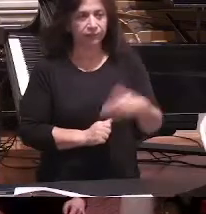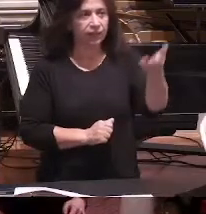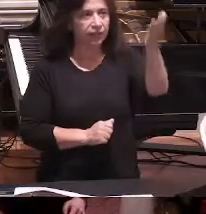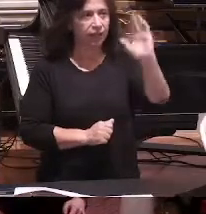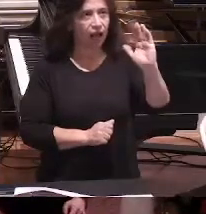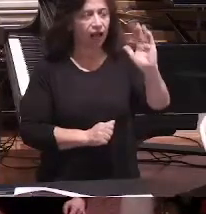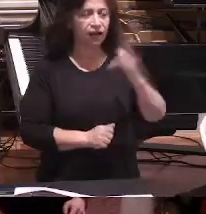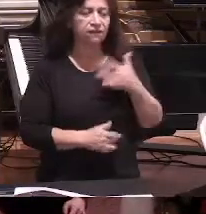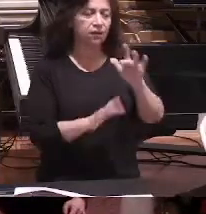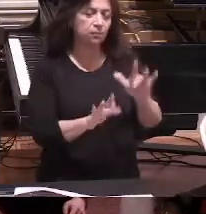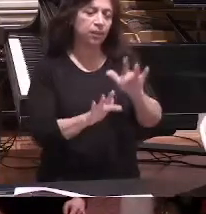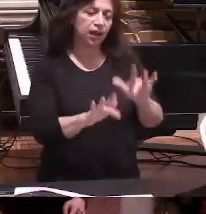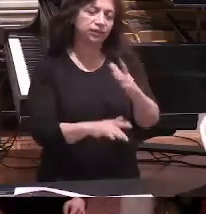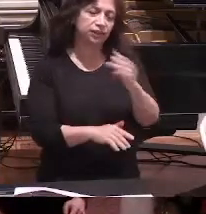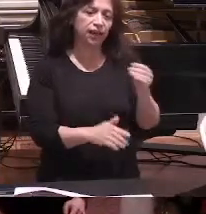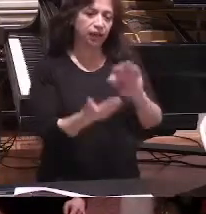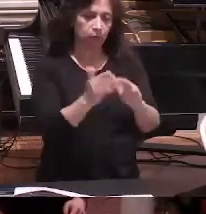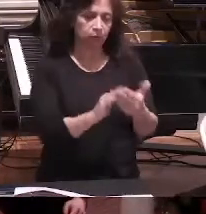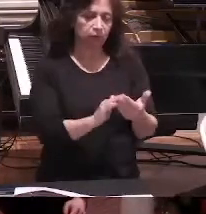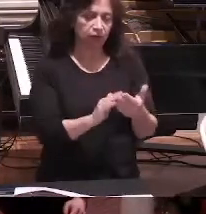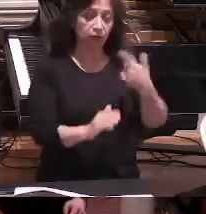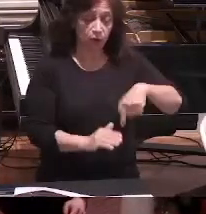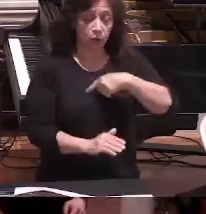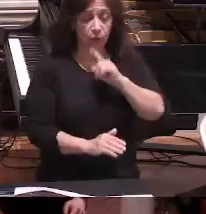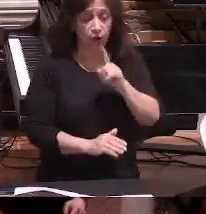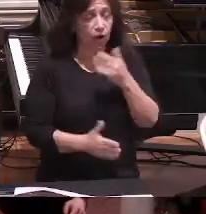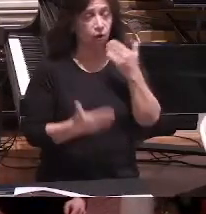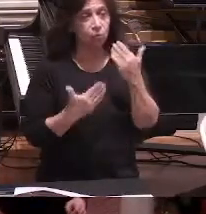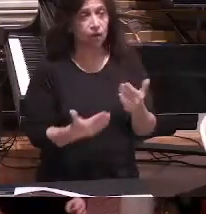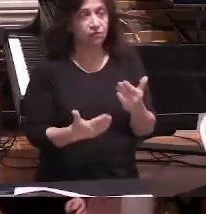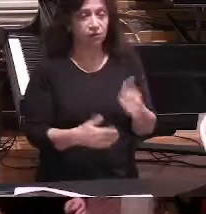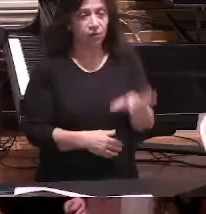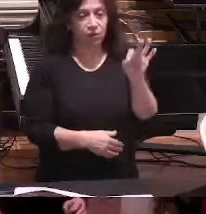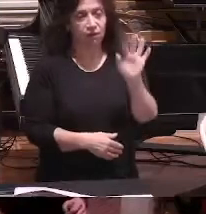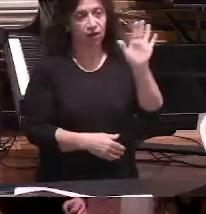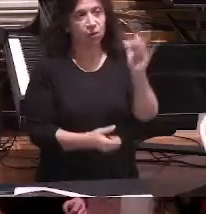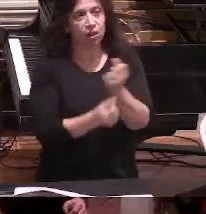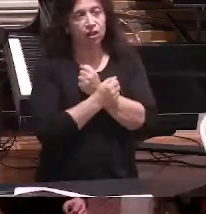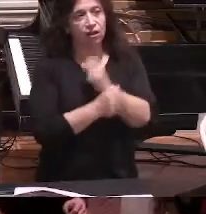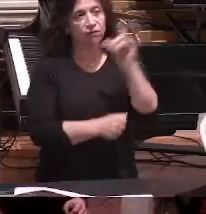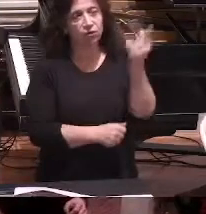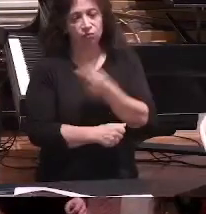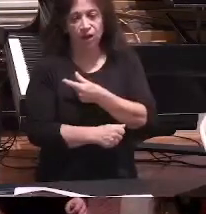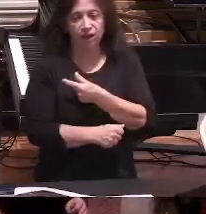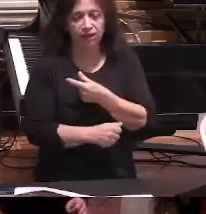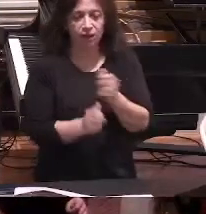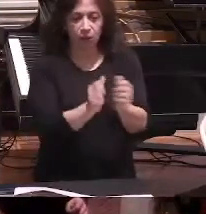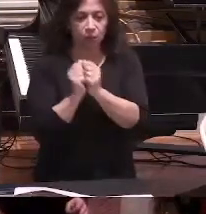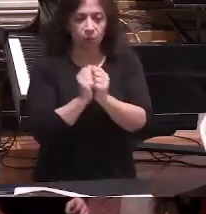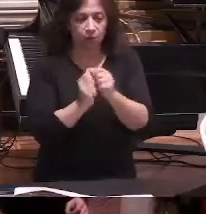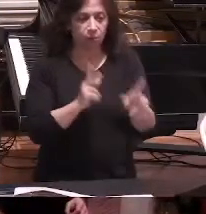God of compassion and community, we are grateful that we find your love and grace in those around